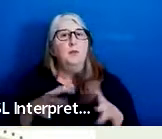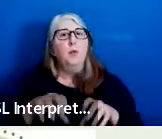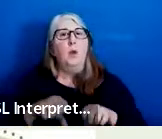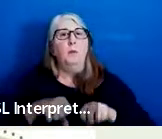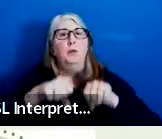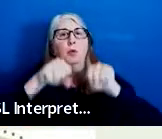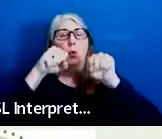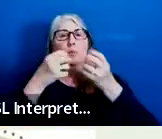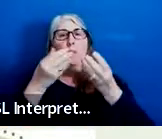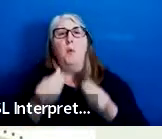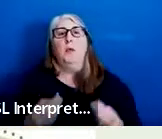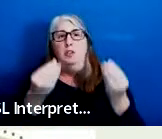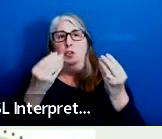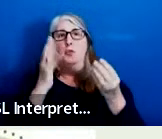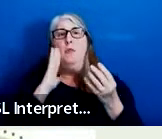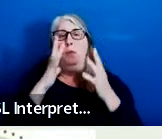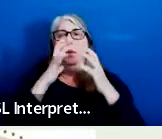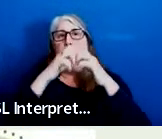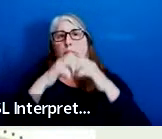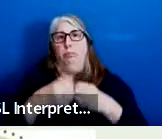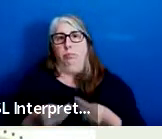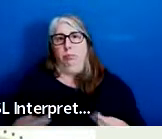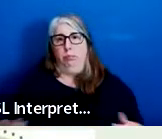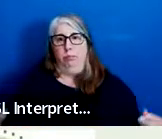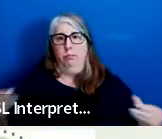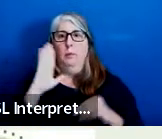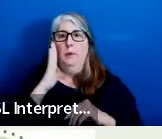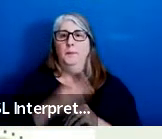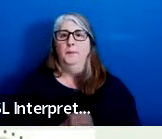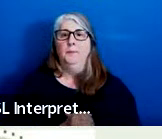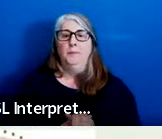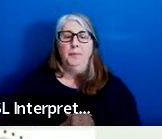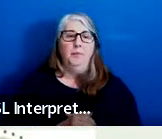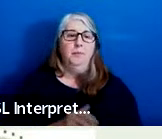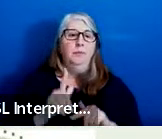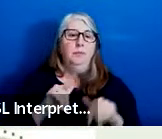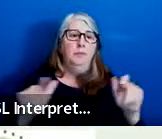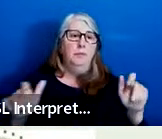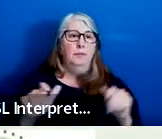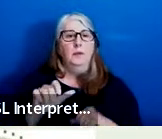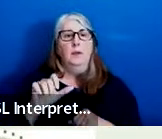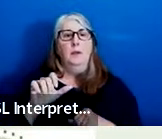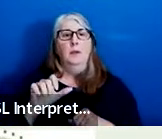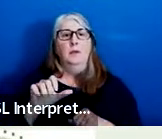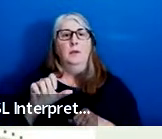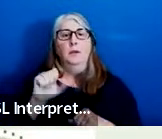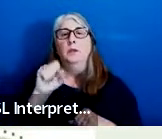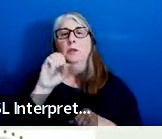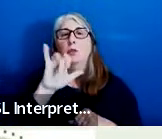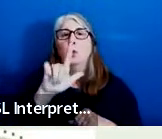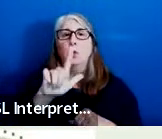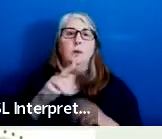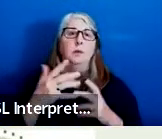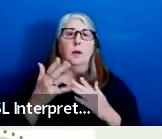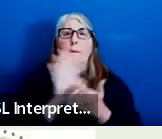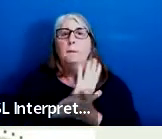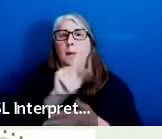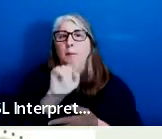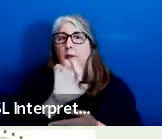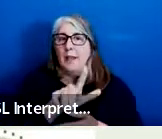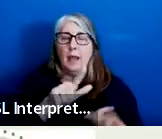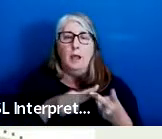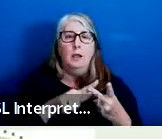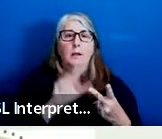moisture associated with food as it breaks down. Items such as the soiled paper towels and paper napkins, pizza